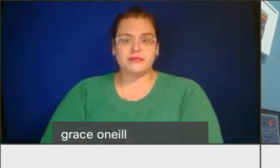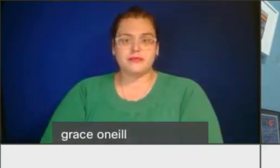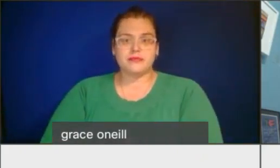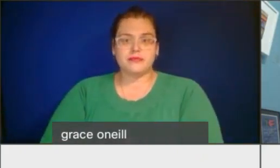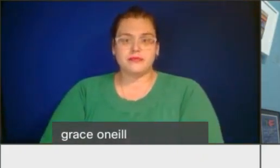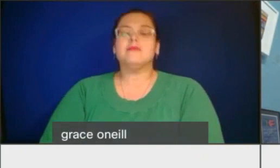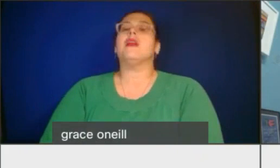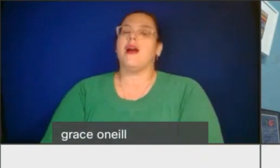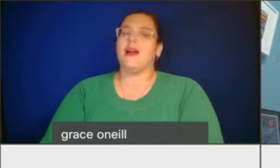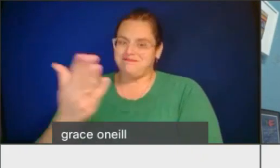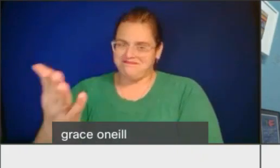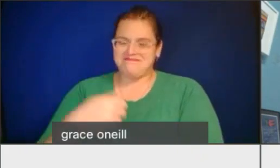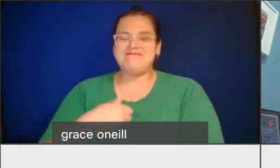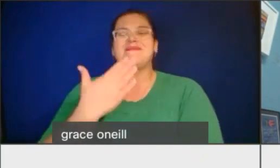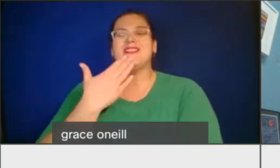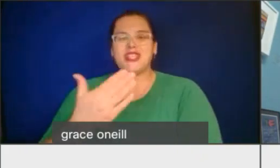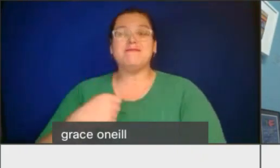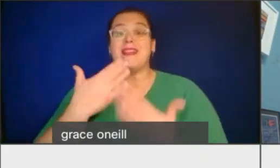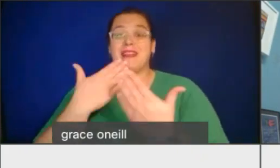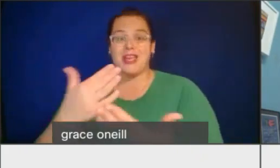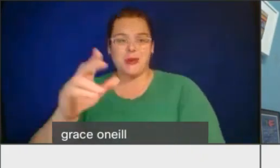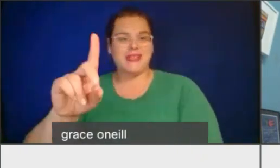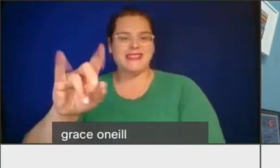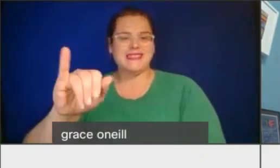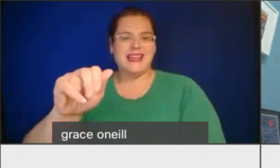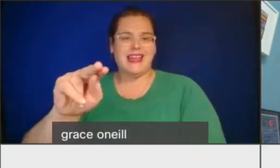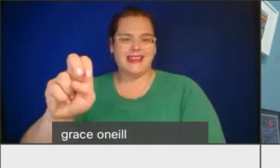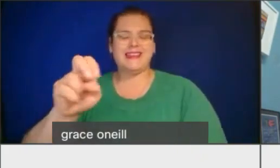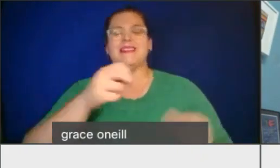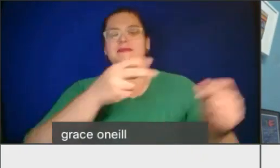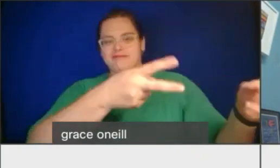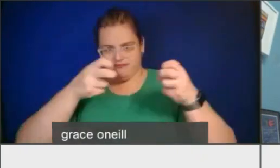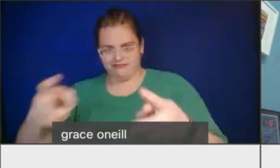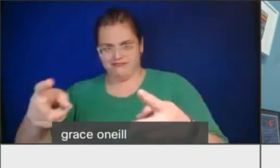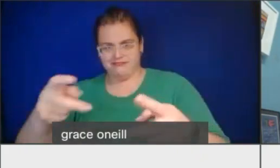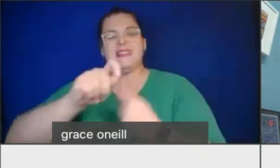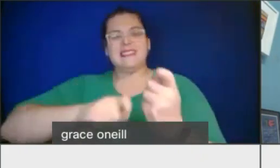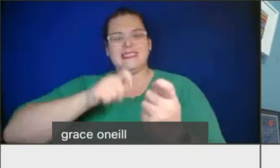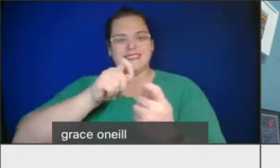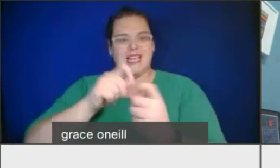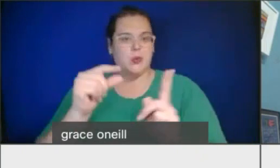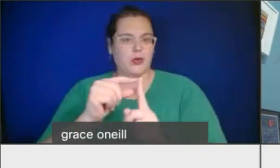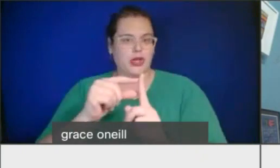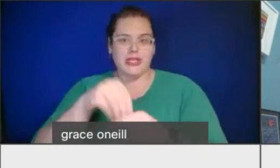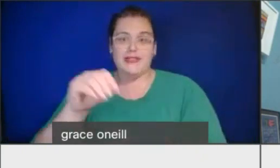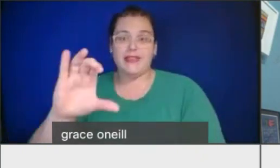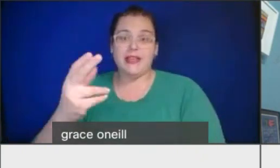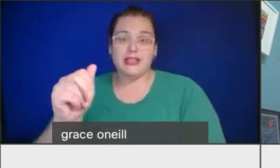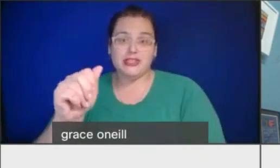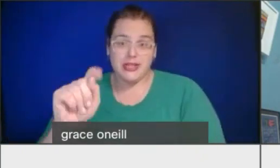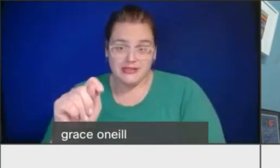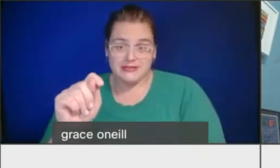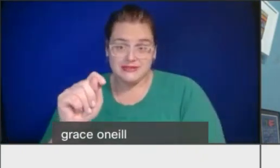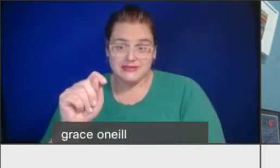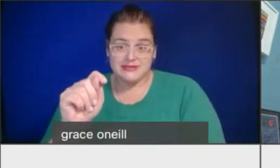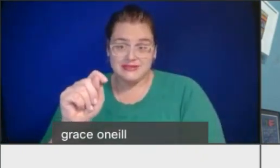Very good. Thank you. Diane has included in the chat exactly what people need to do so that if they have